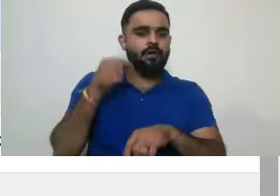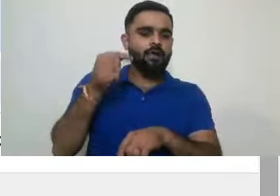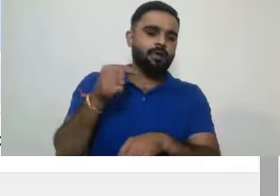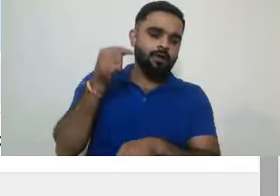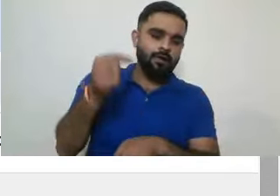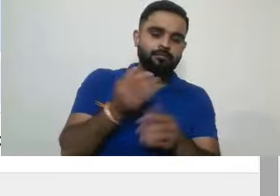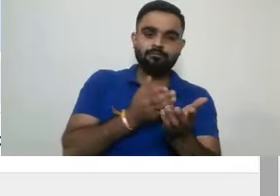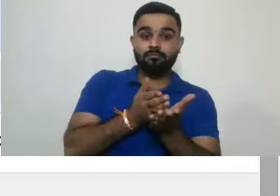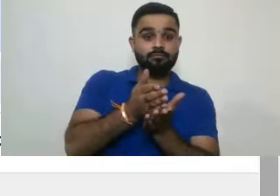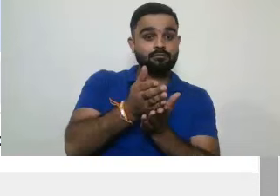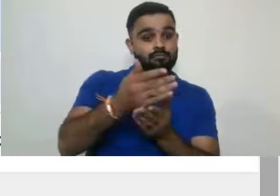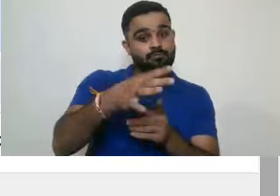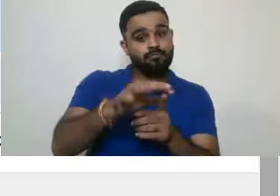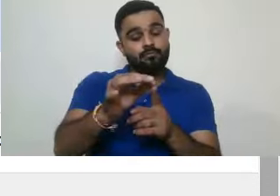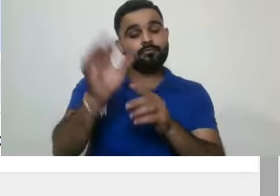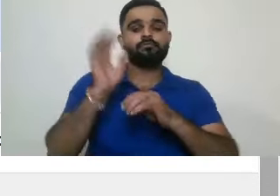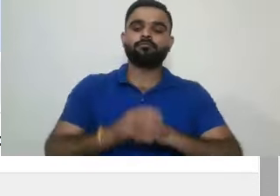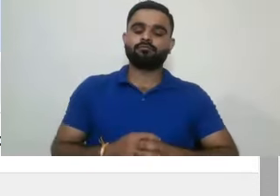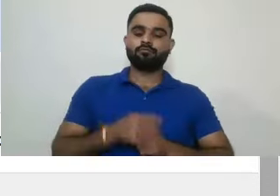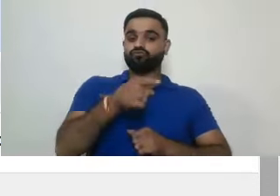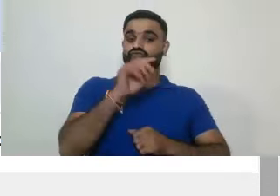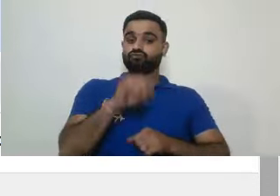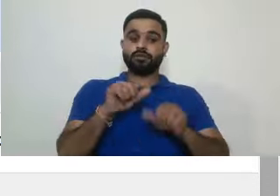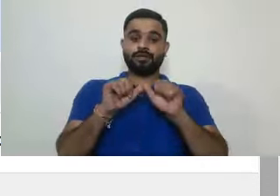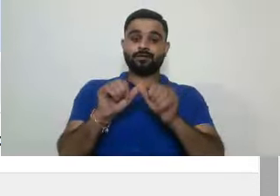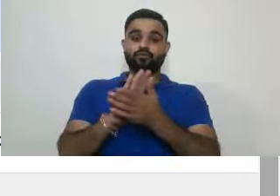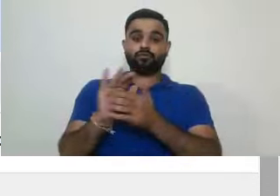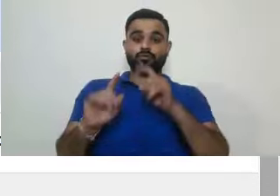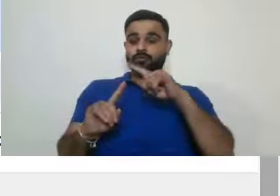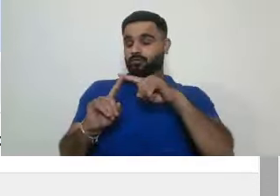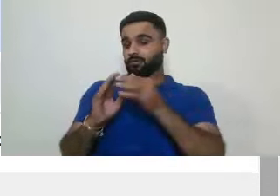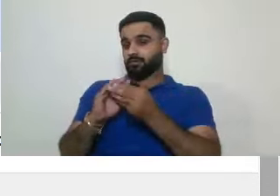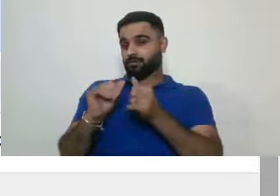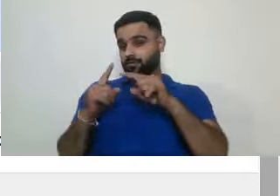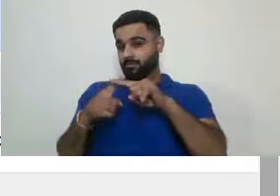and always. And you can also answer in the chat box if you couldn't get to the